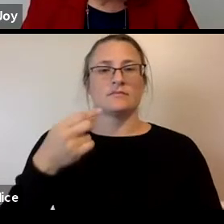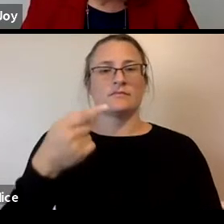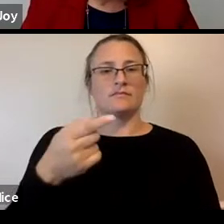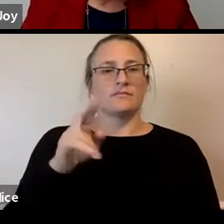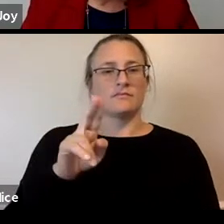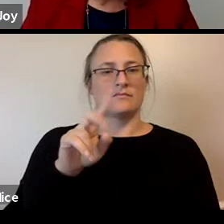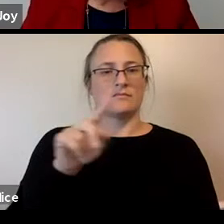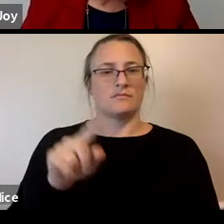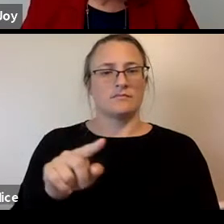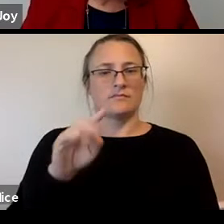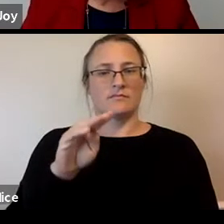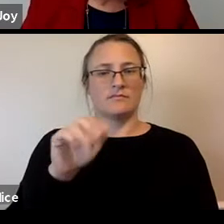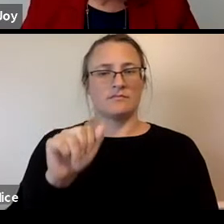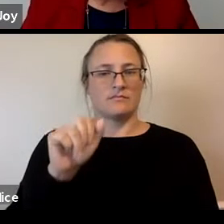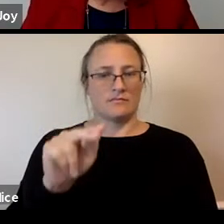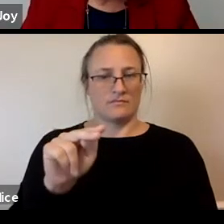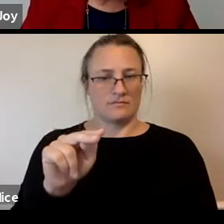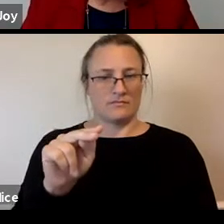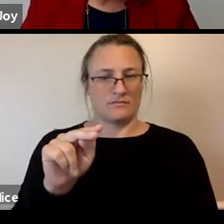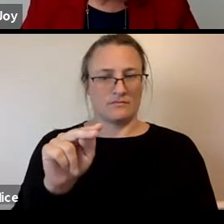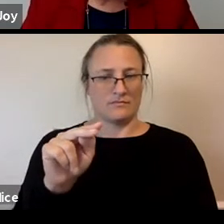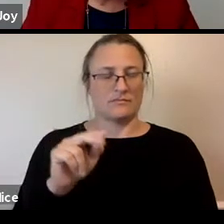Guzman, Guzman.